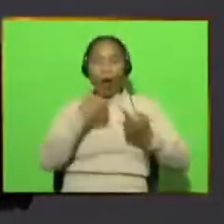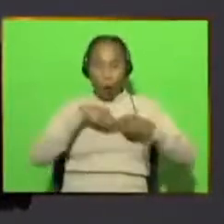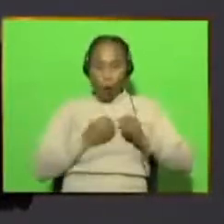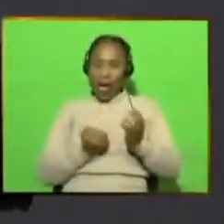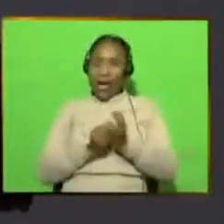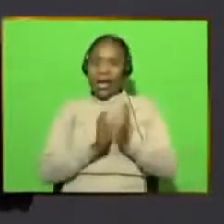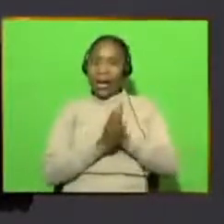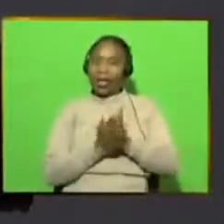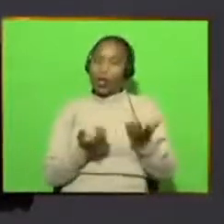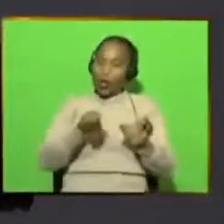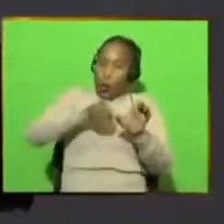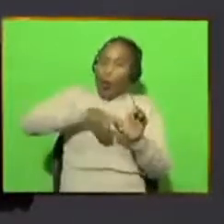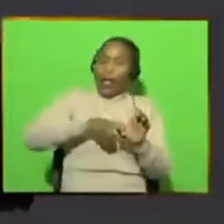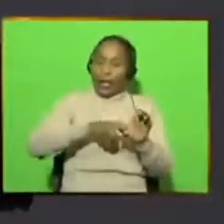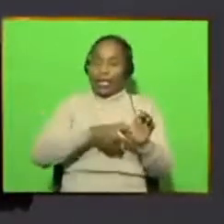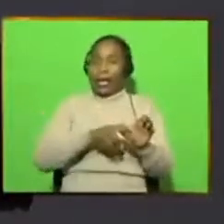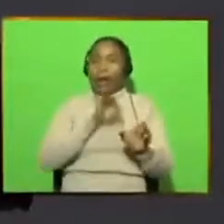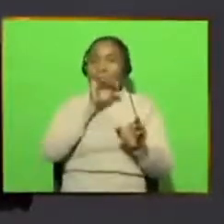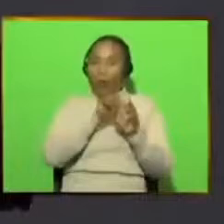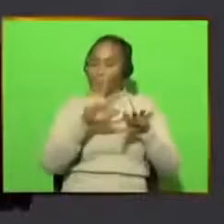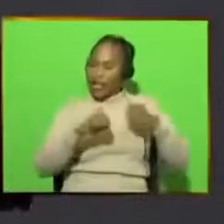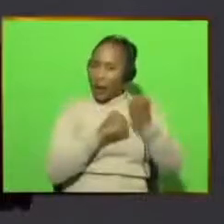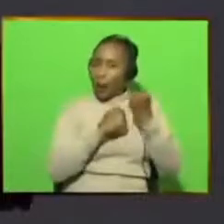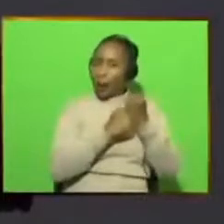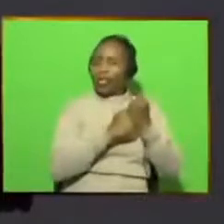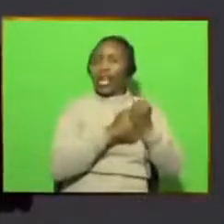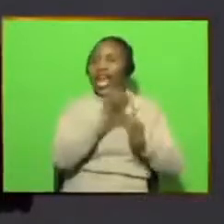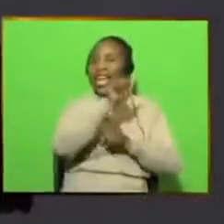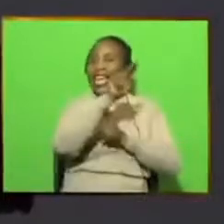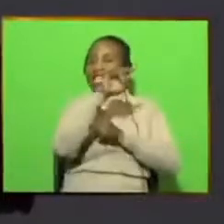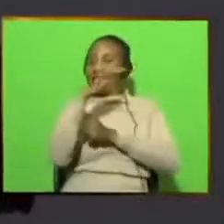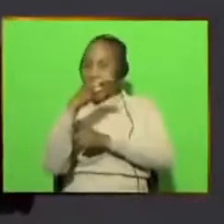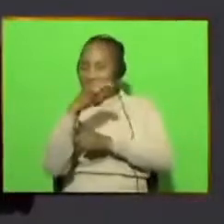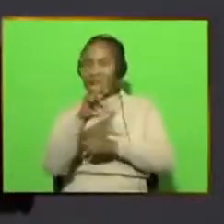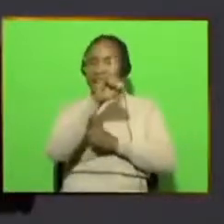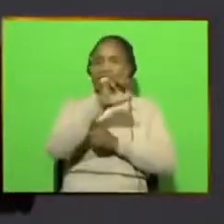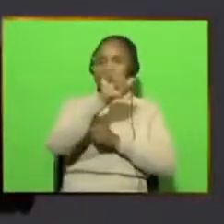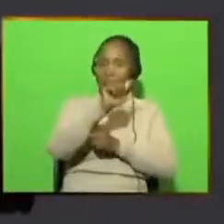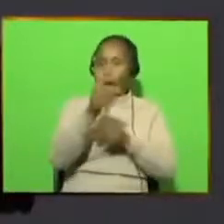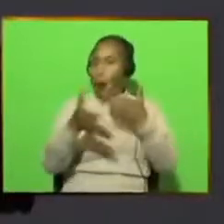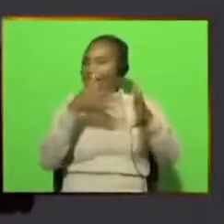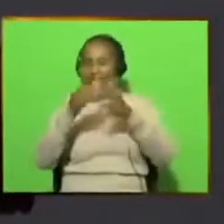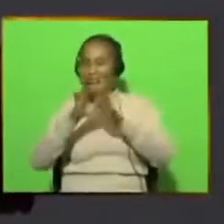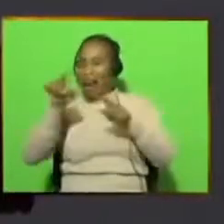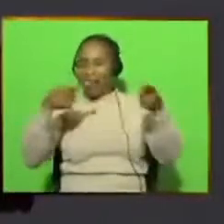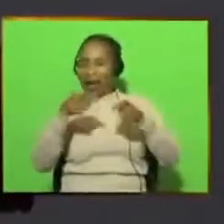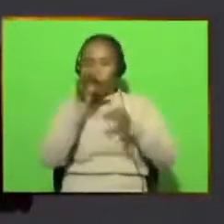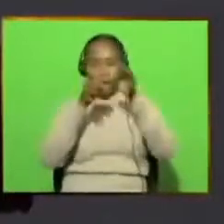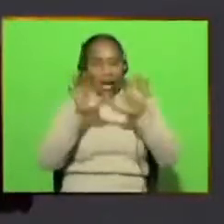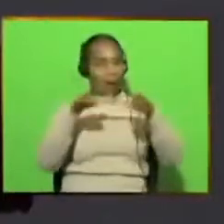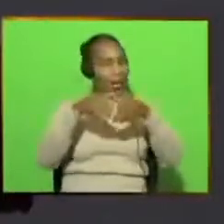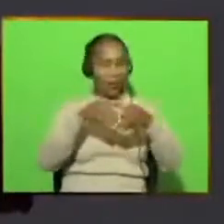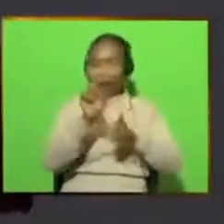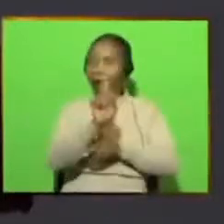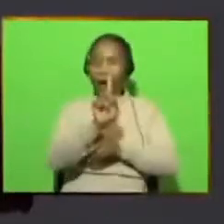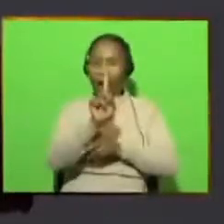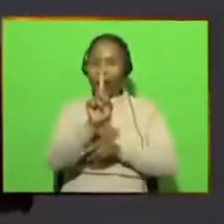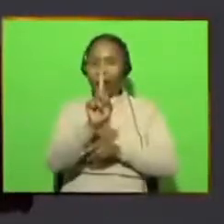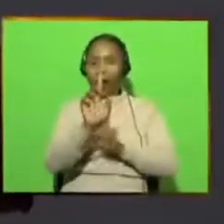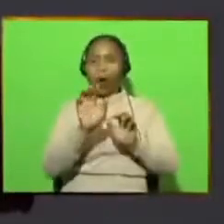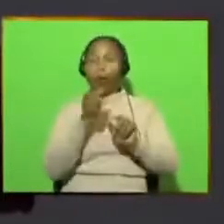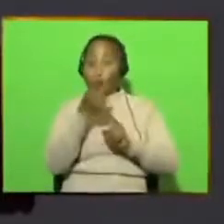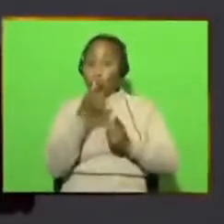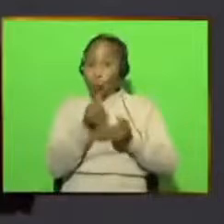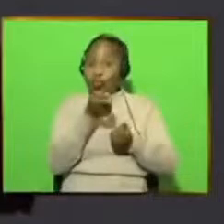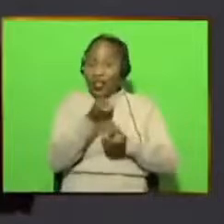Not to support the ANC, the DA, or any other political party, but for the interest of the people